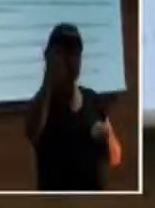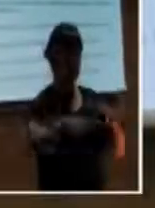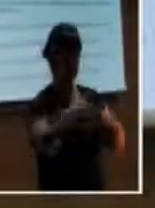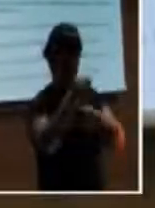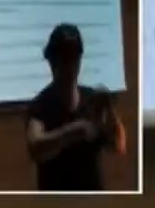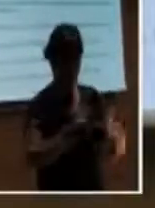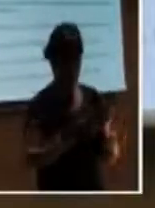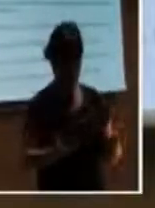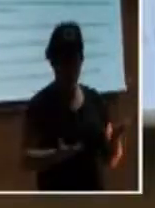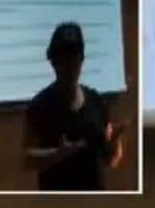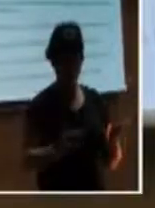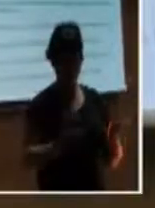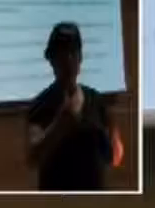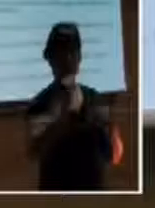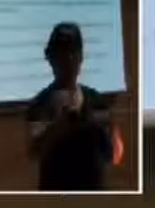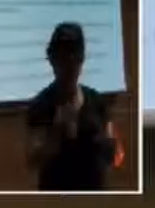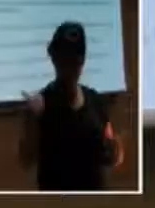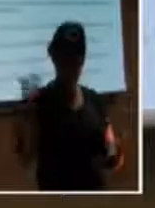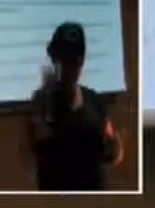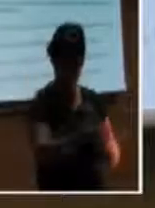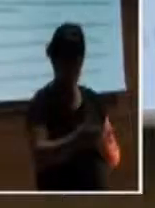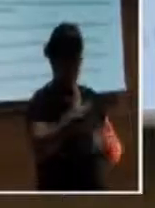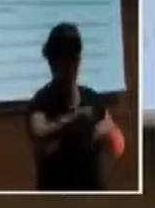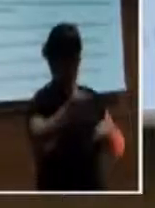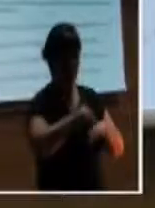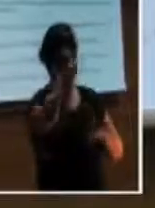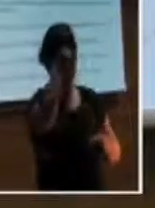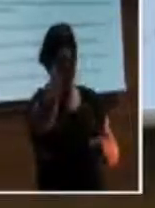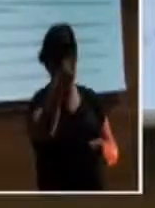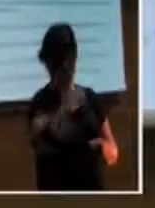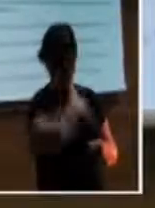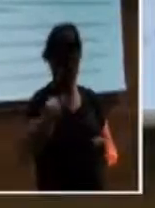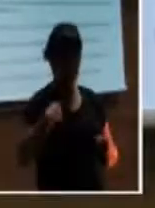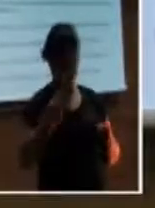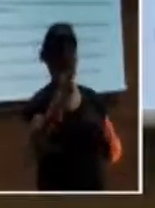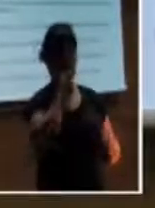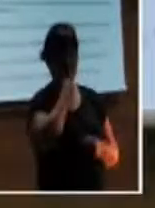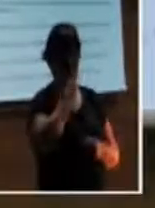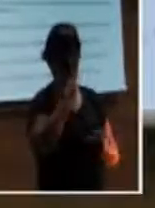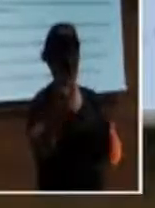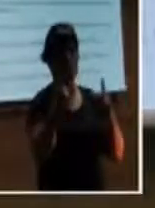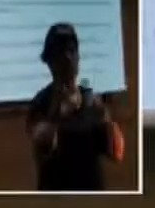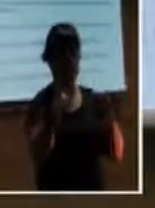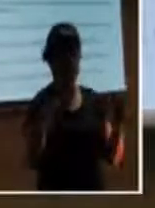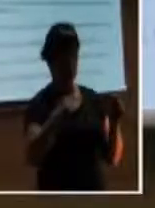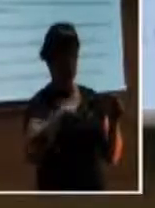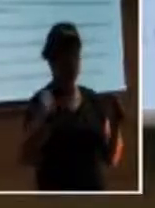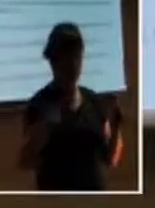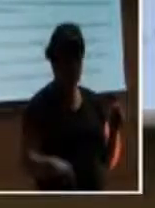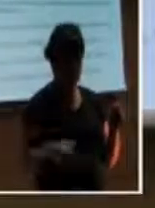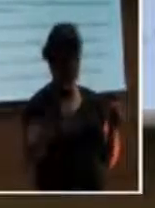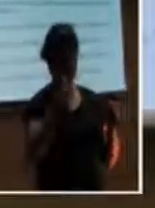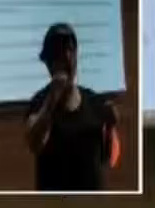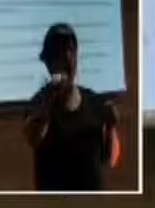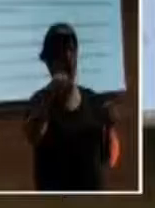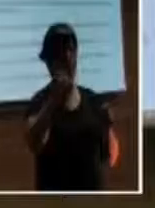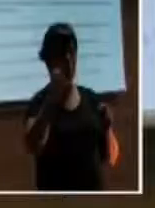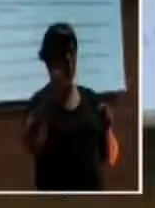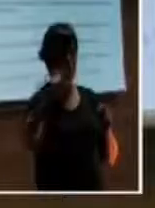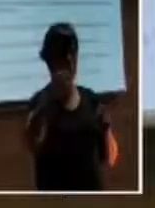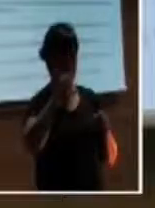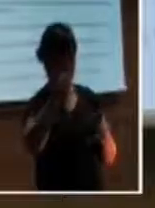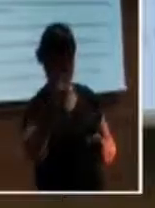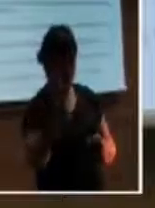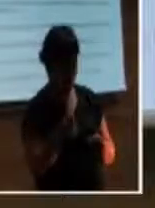and Indonesia brought, and there's a couple of countries missing here. So this is our great challenge,